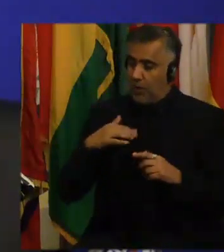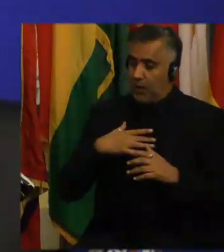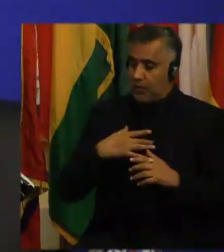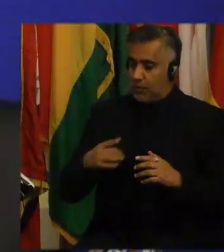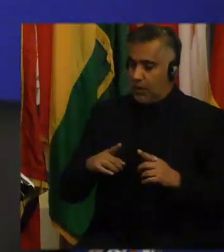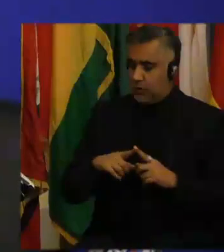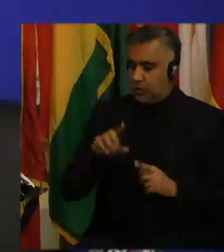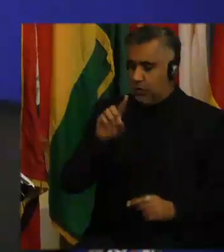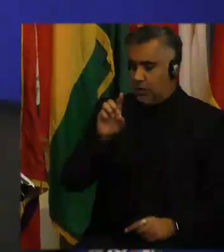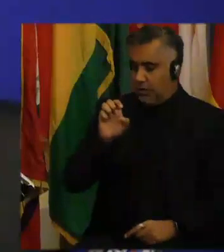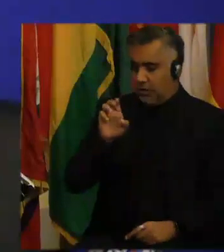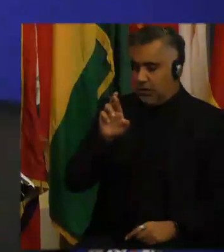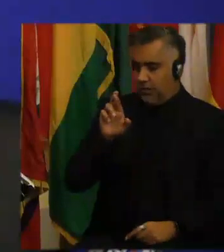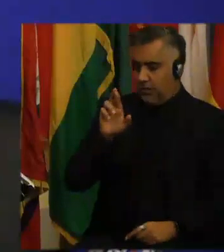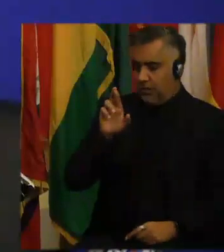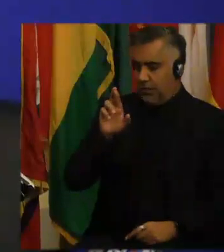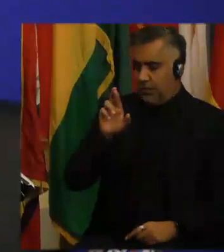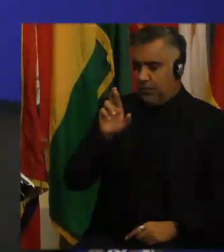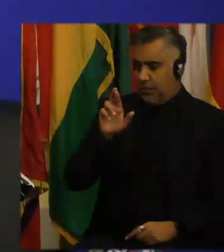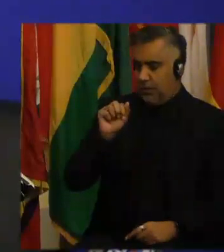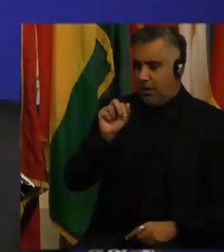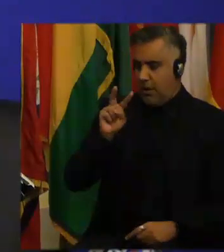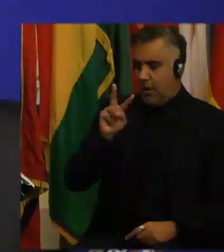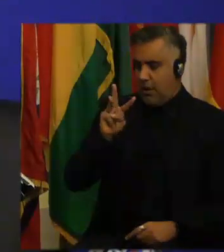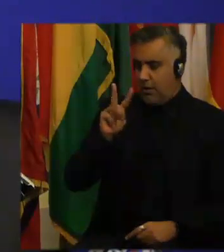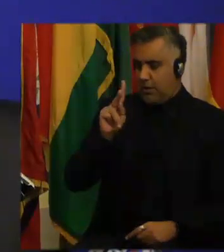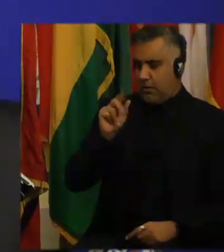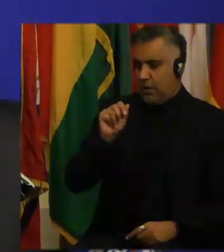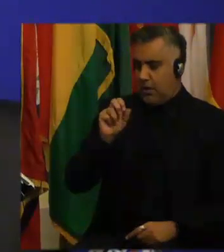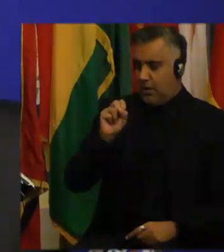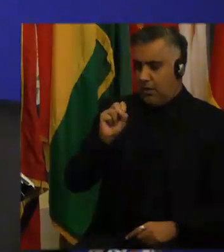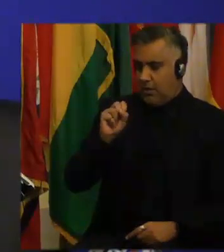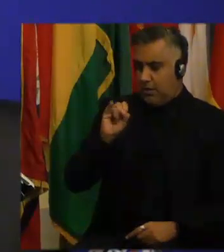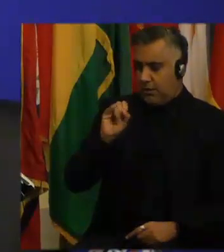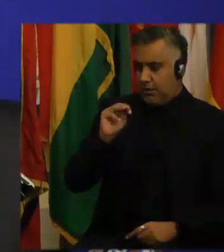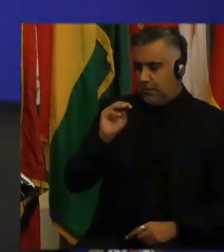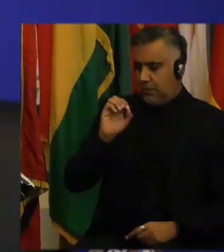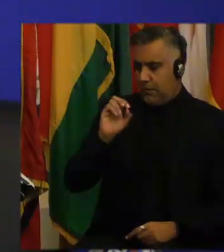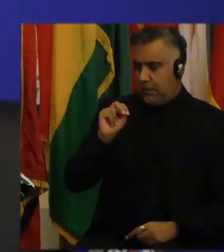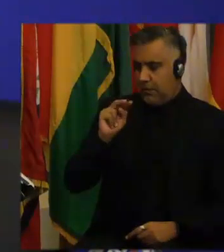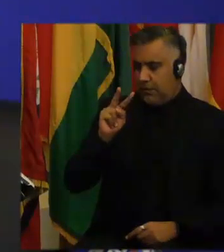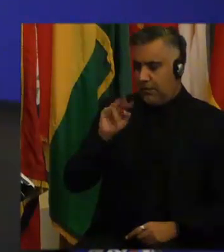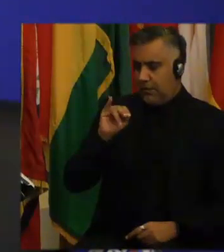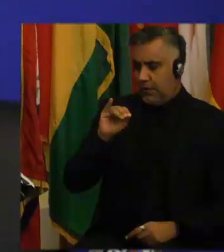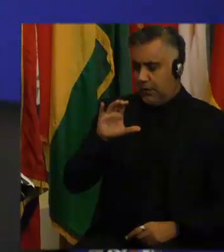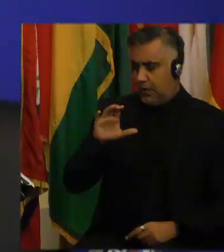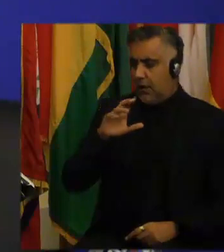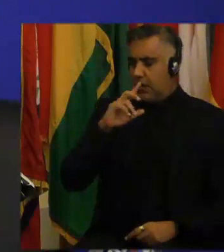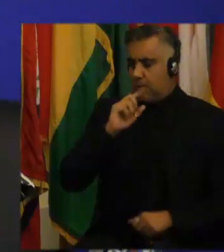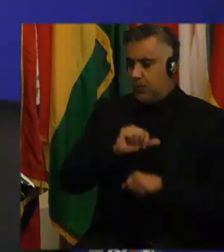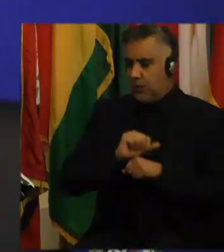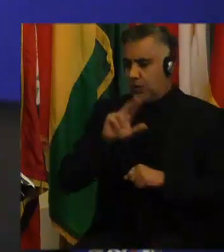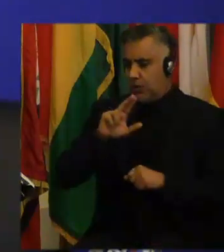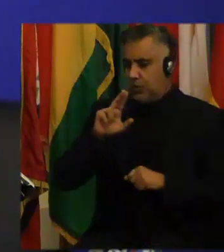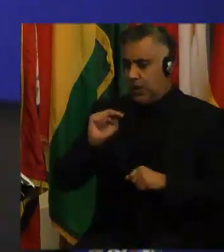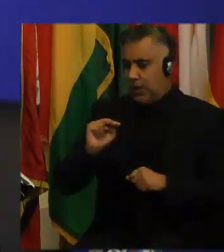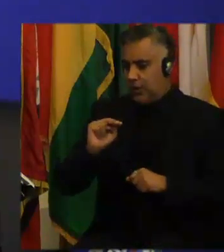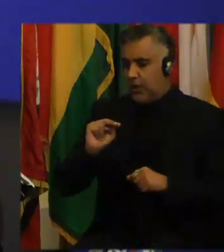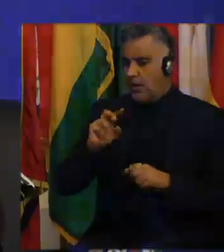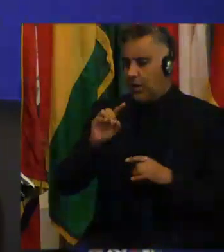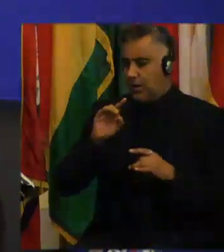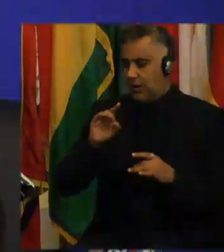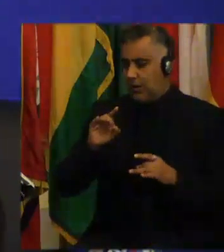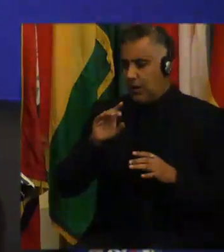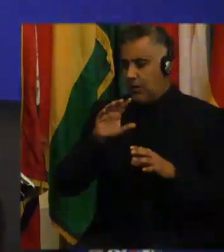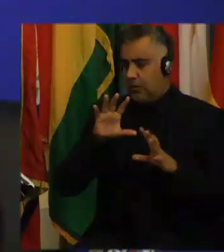with Dubravka Szymonowicz, who is the Special Rapporteur on Violence Against Women for the United Nations. I'm